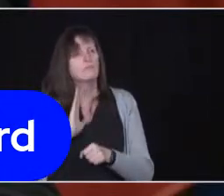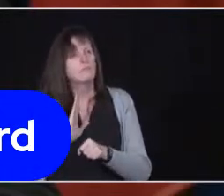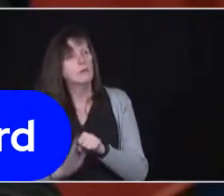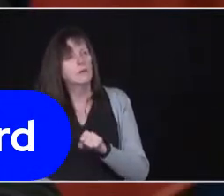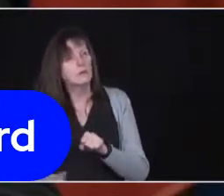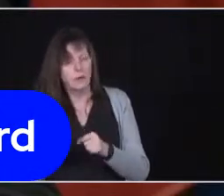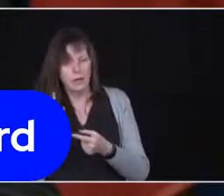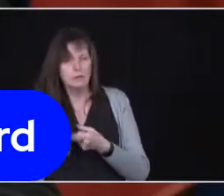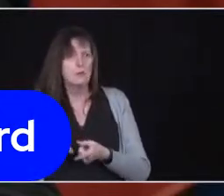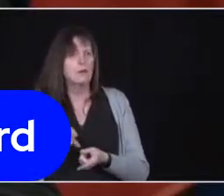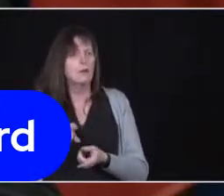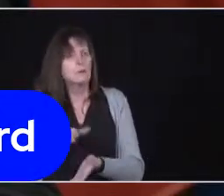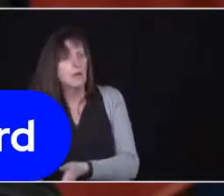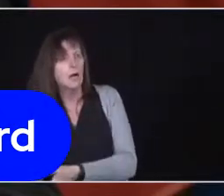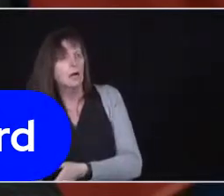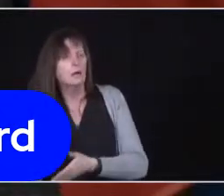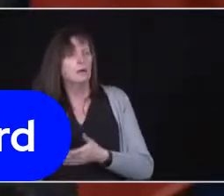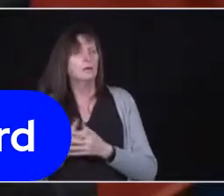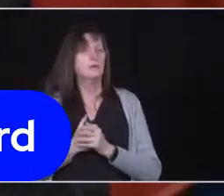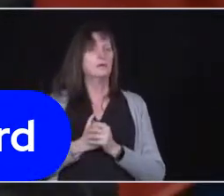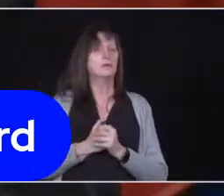now and reduce that death toll?